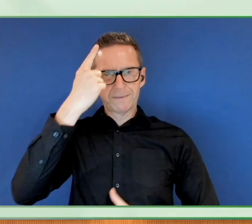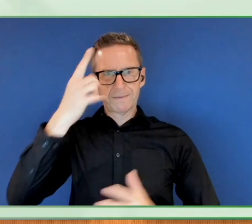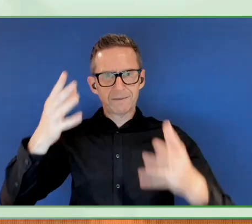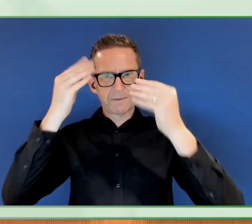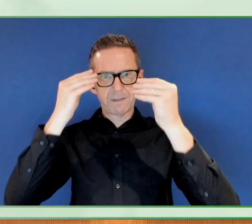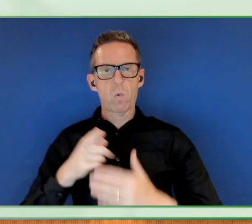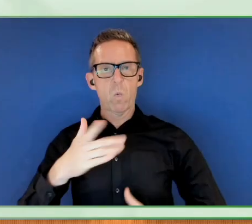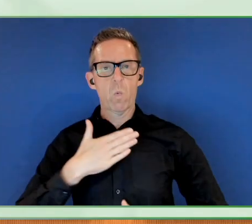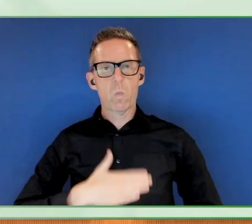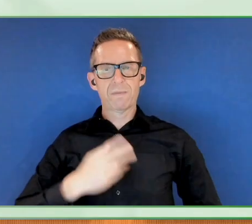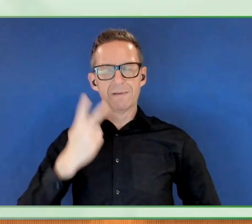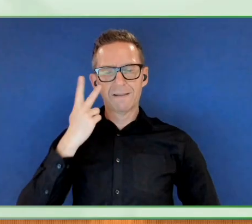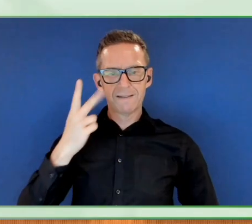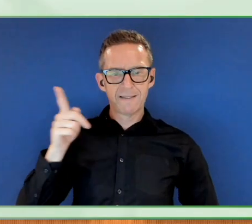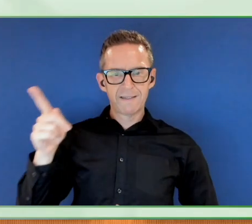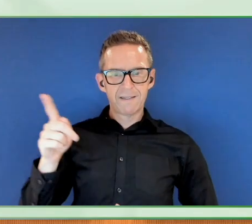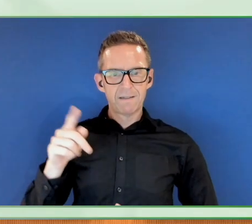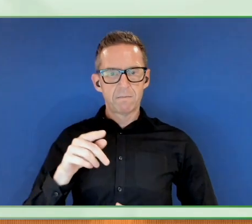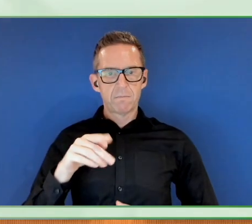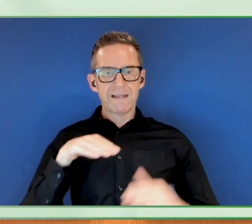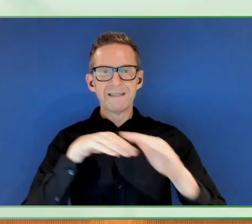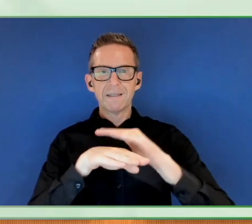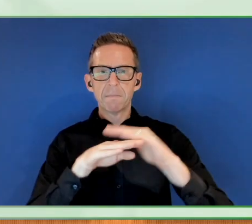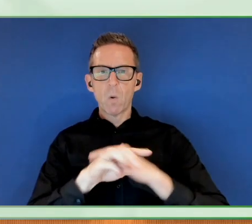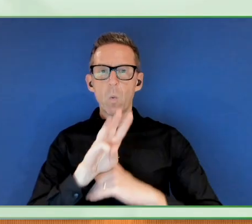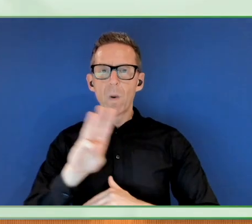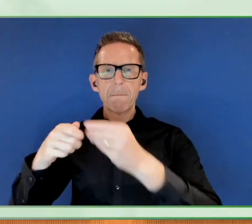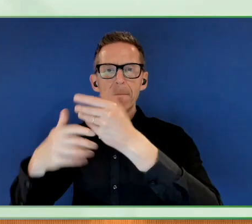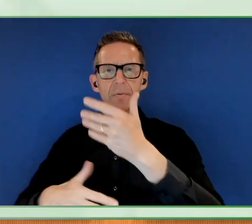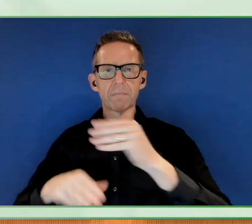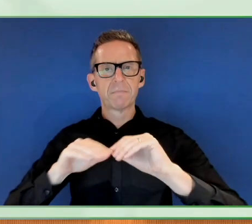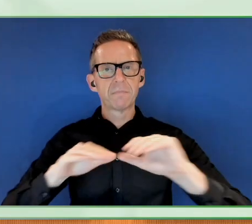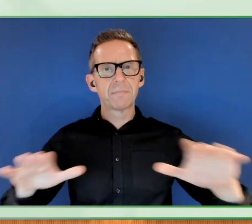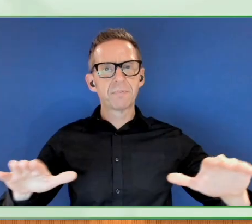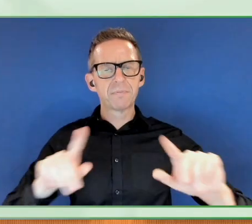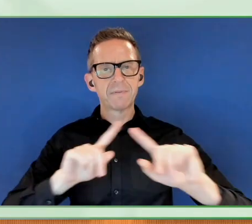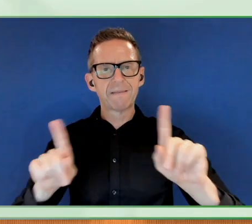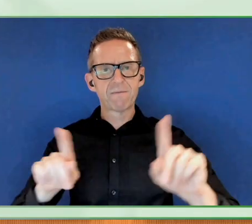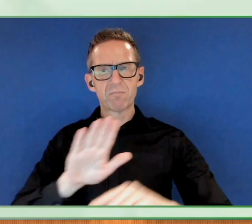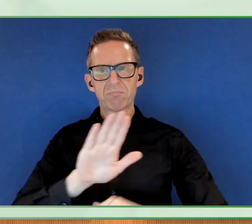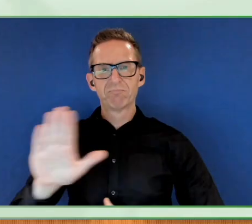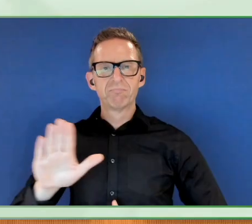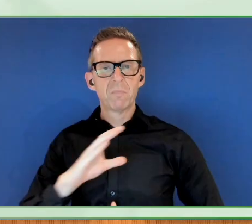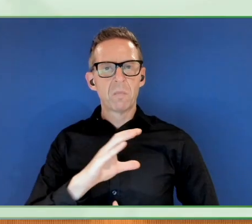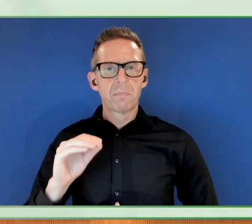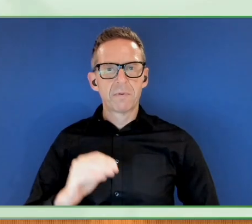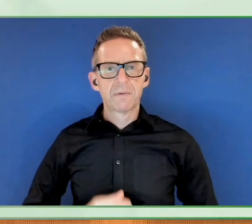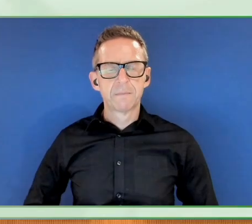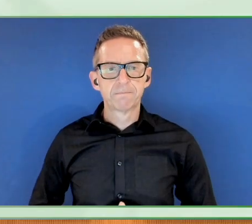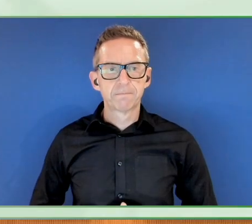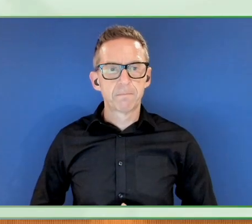companies. Yes, only a few words, just what is a certificate? Our certificate